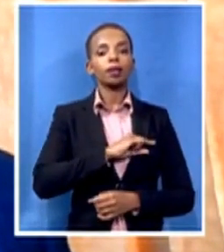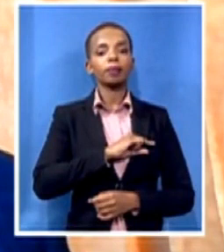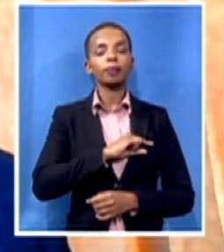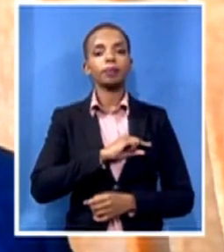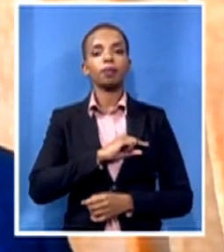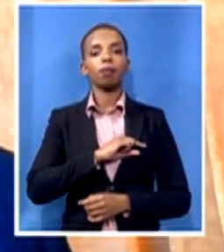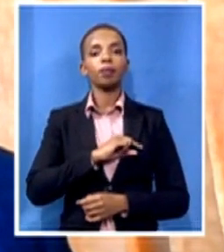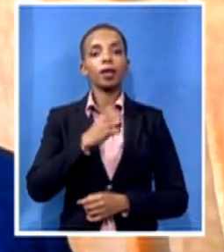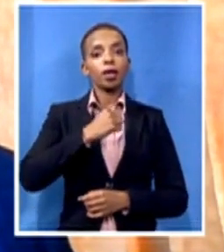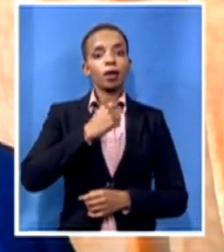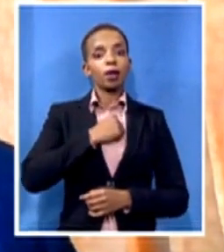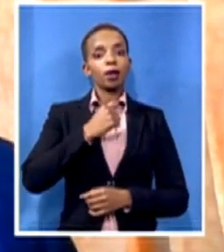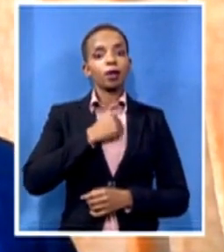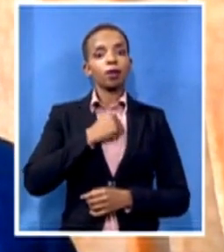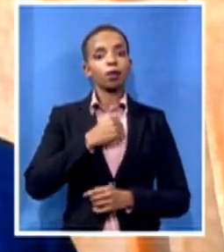and having